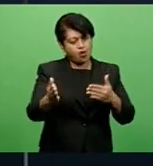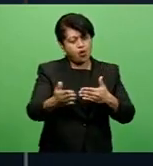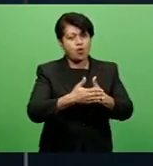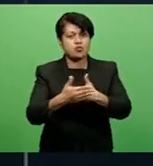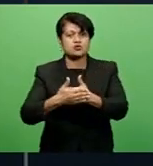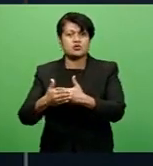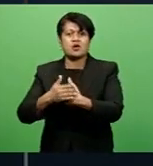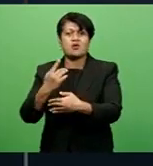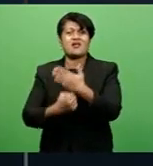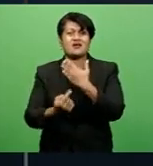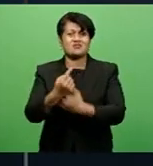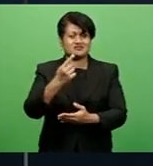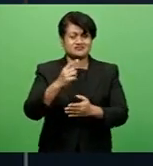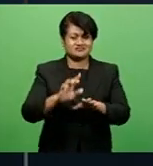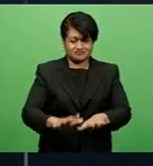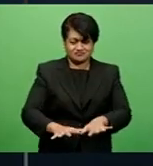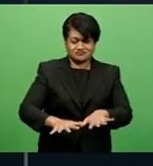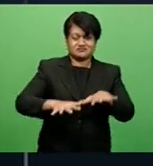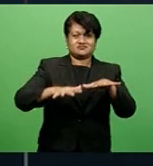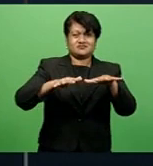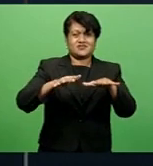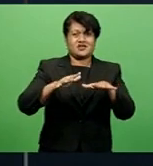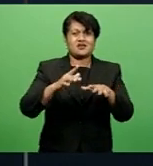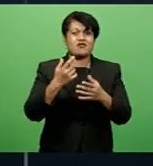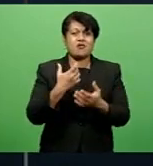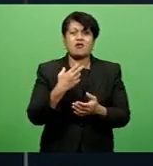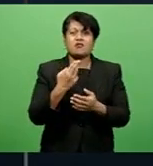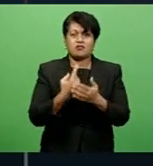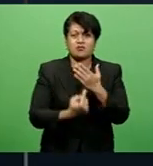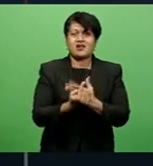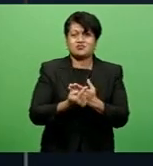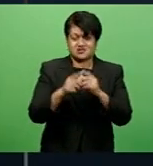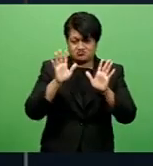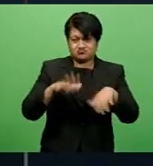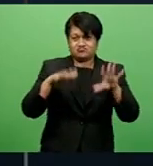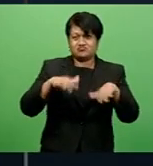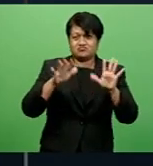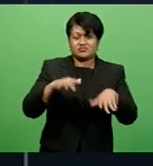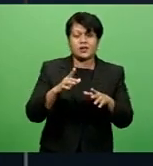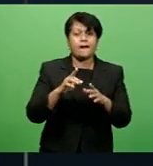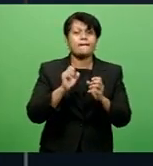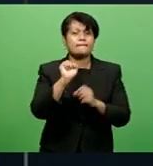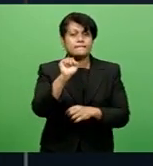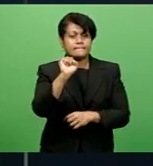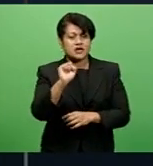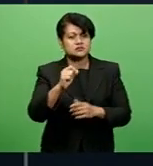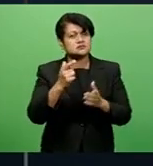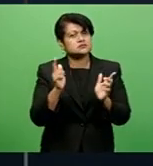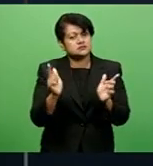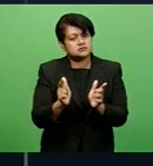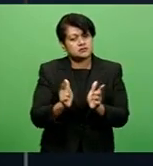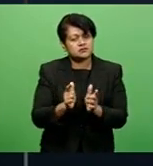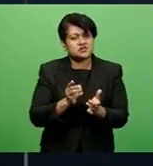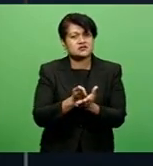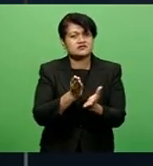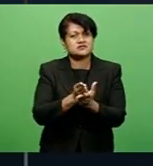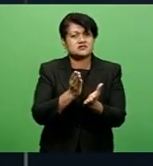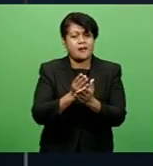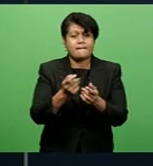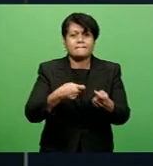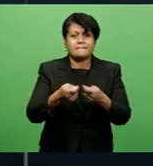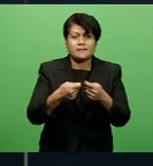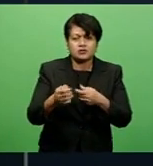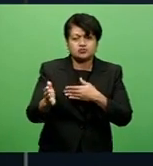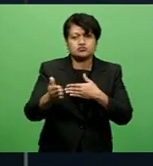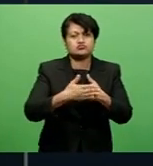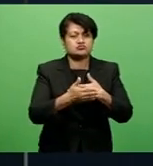of washouts and flooding caused by heavy rain. Bus companies reduced their services and market vendors and businesses closed up early as